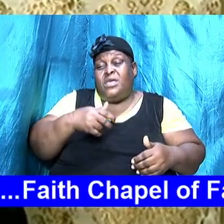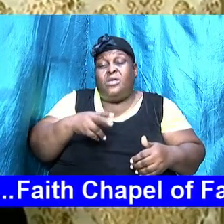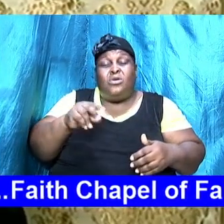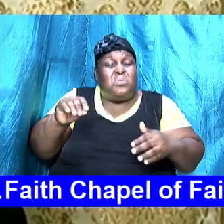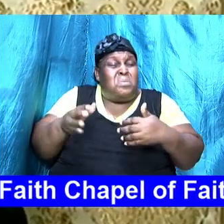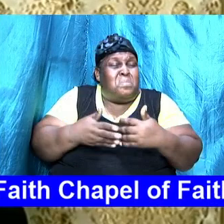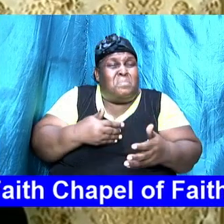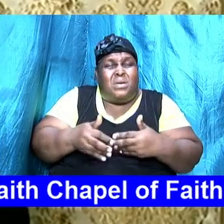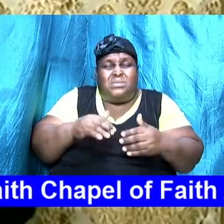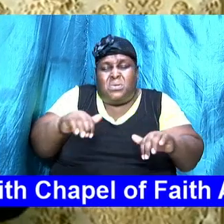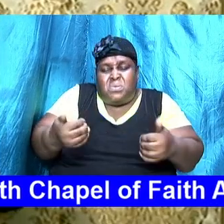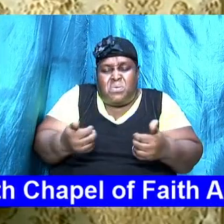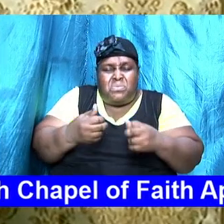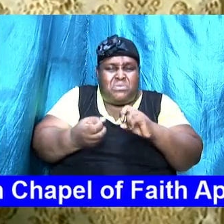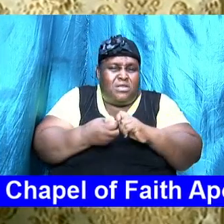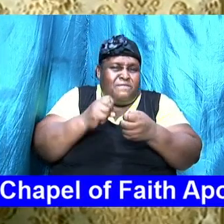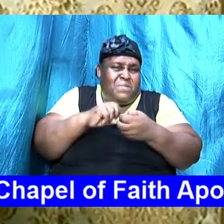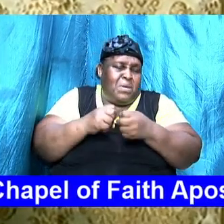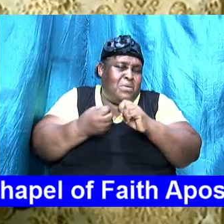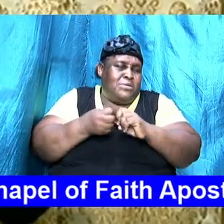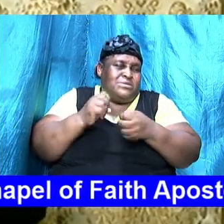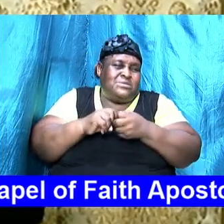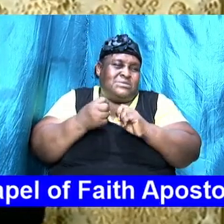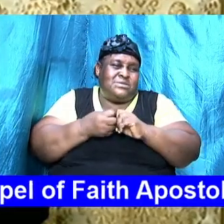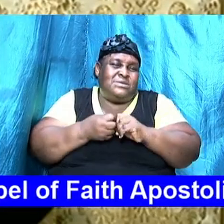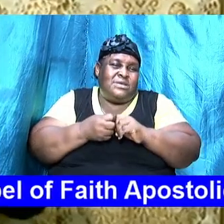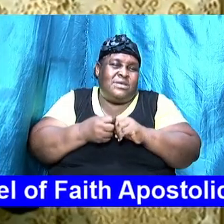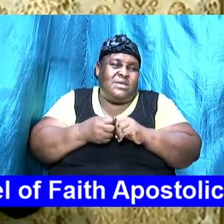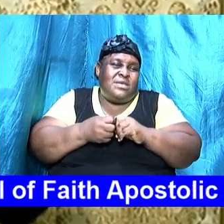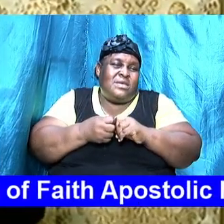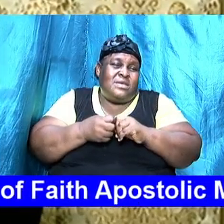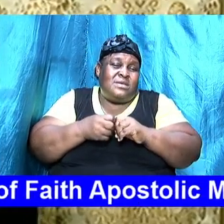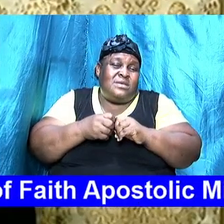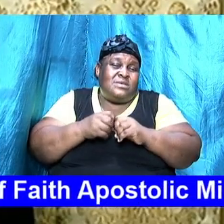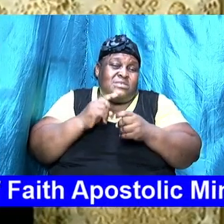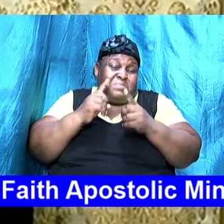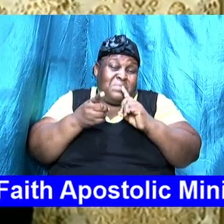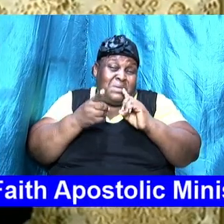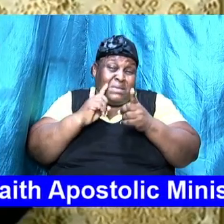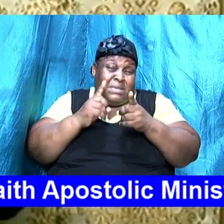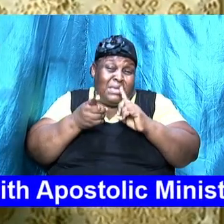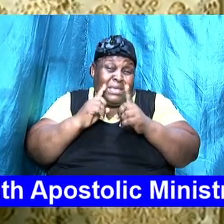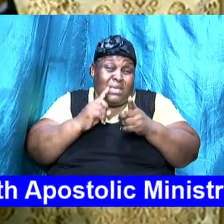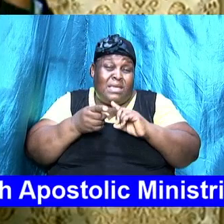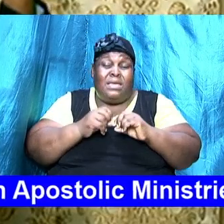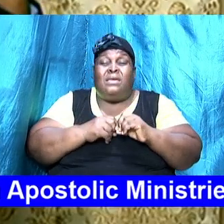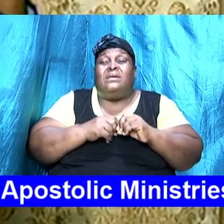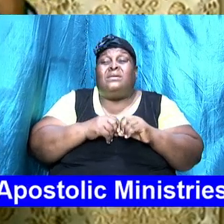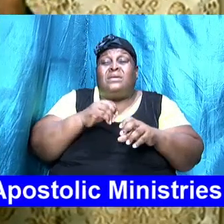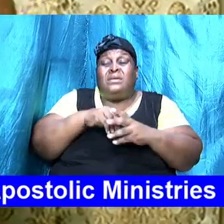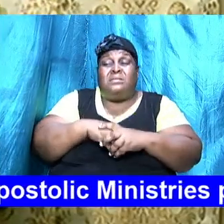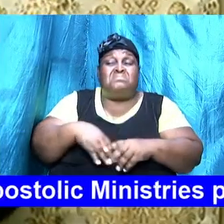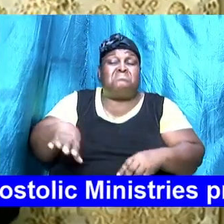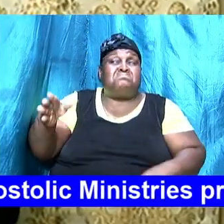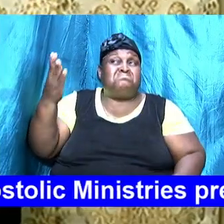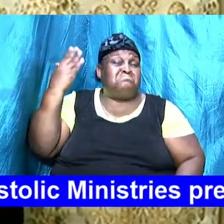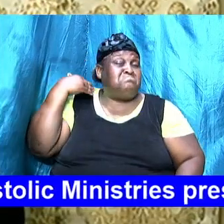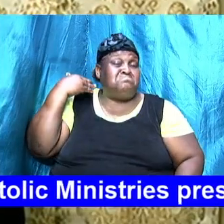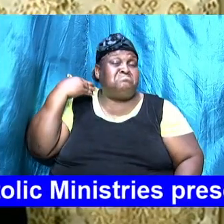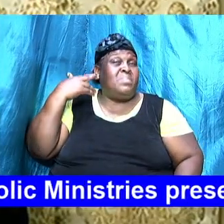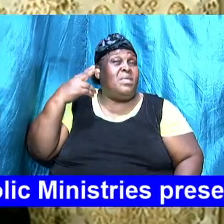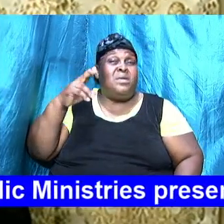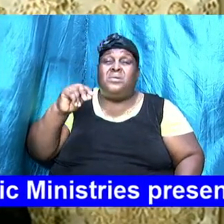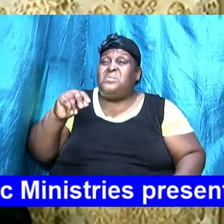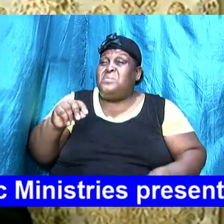how difficult the discussions and the dialogue in the past. It doesn't